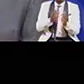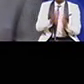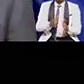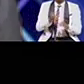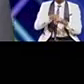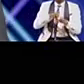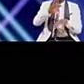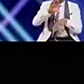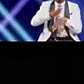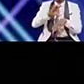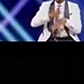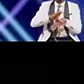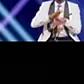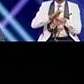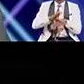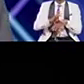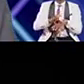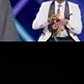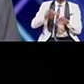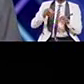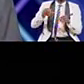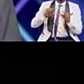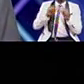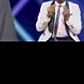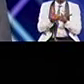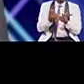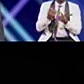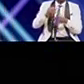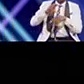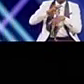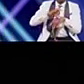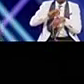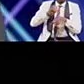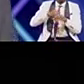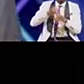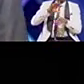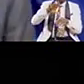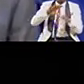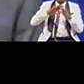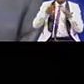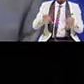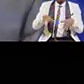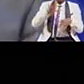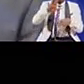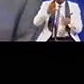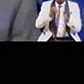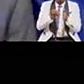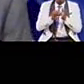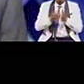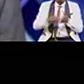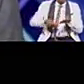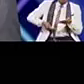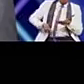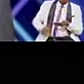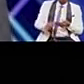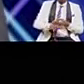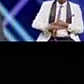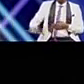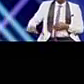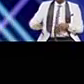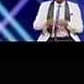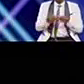the flock in your house, your biological children. How many of them are born again?